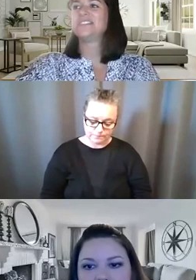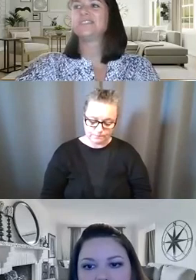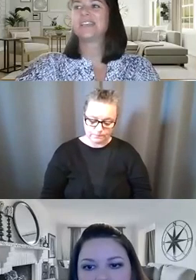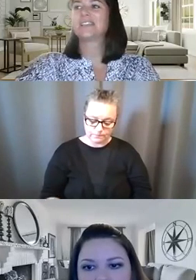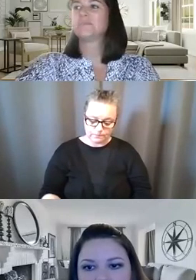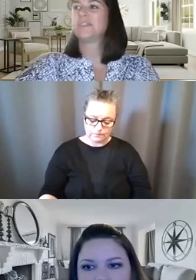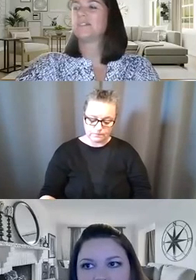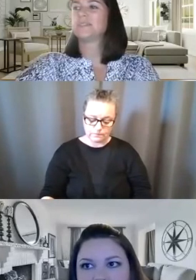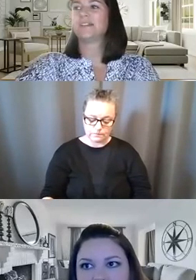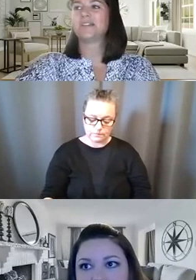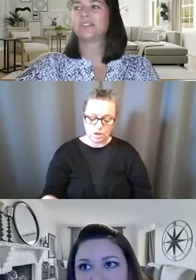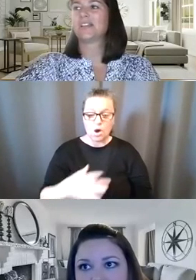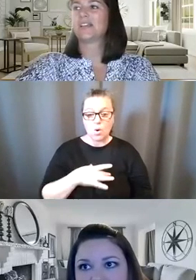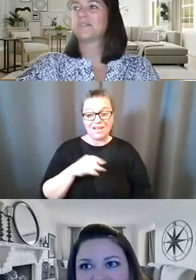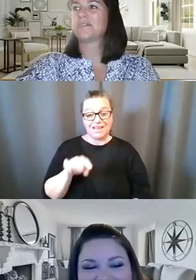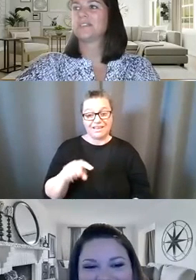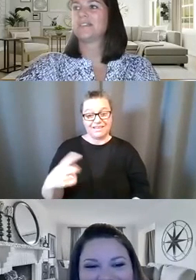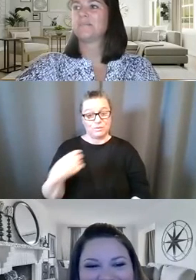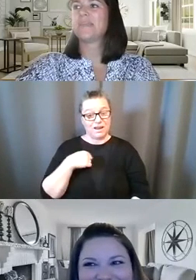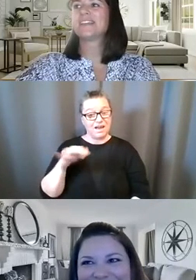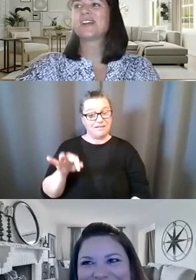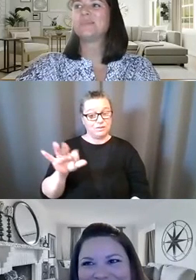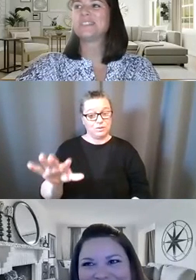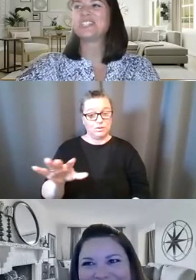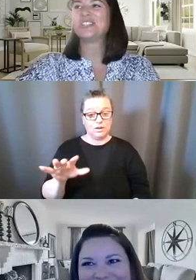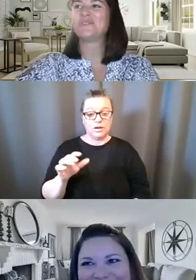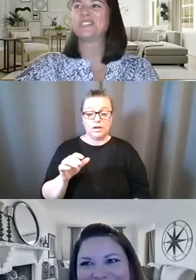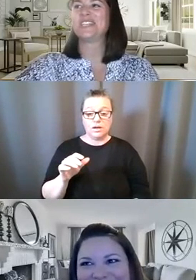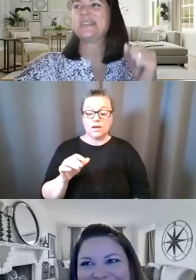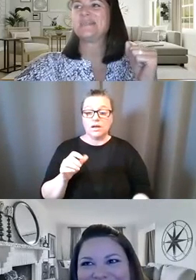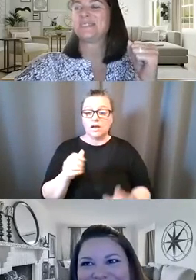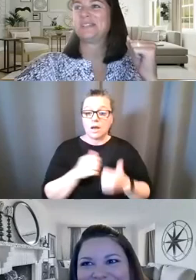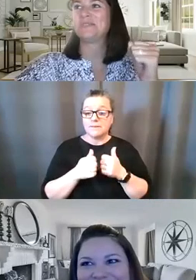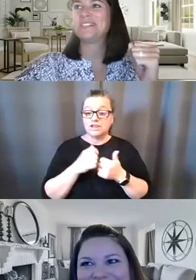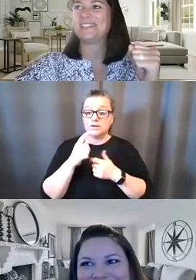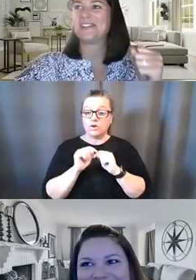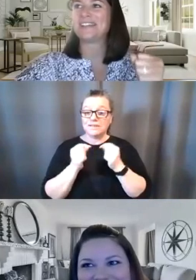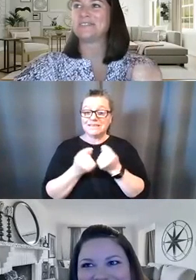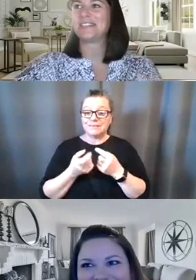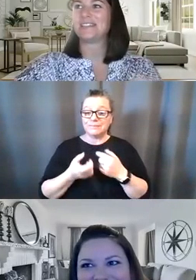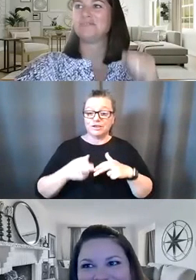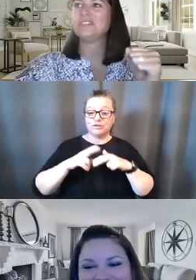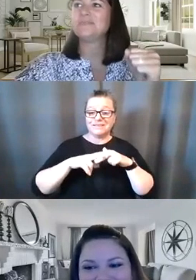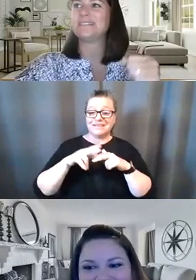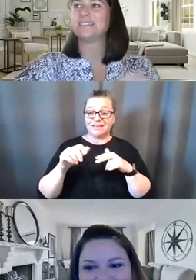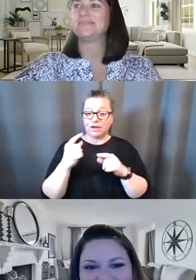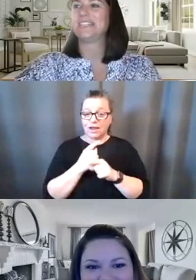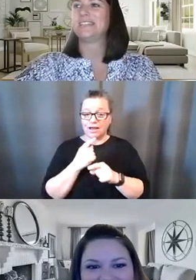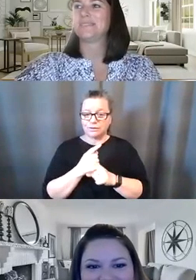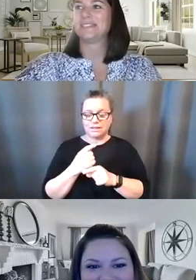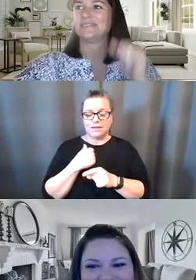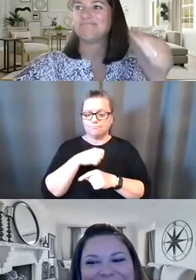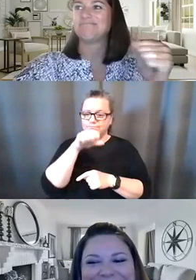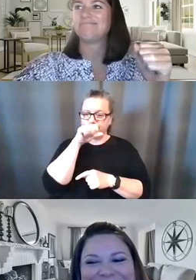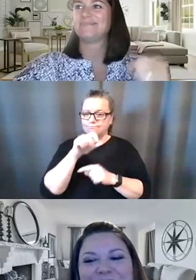Oh, All I right. do like this one though. I'm sorry, Rachel, I got to throw this in there. Make a competition for teams, increasing their accuracy. You know how I love